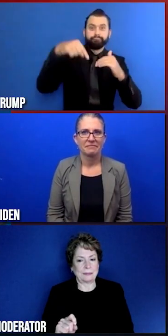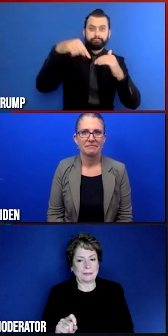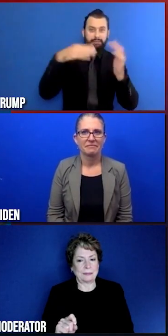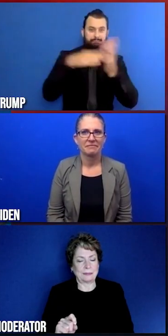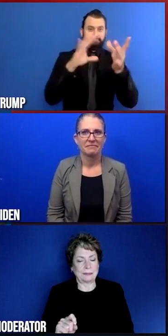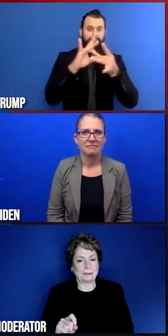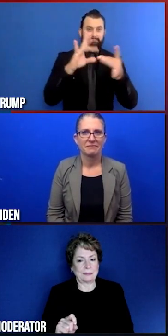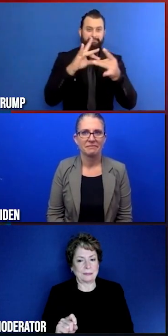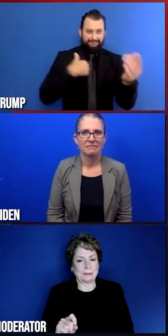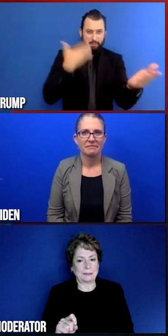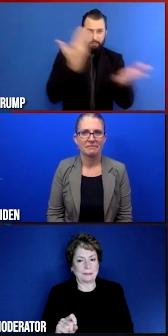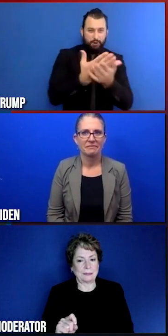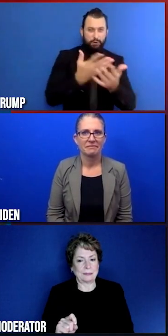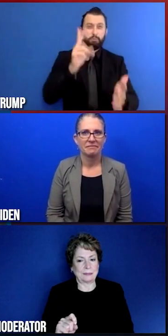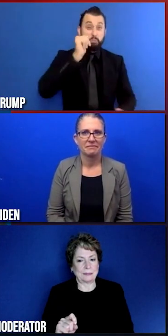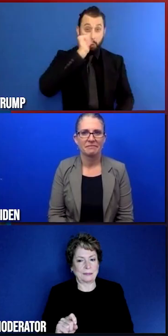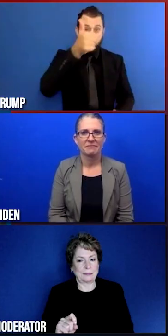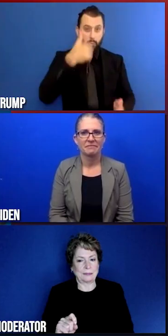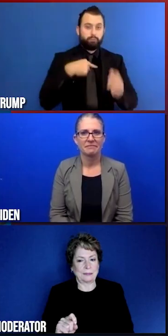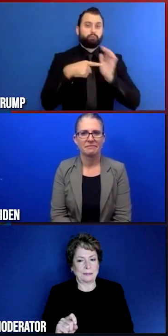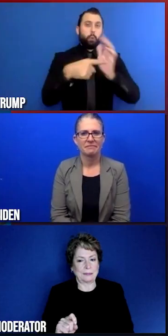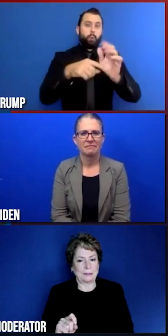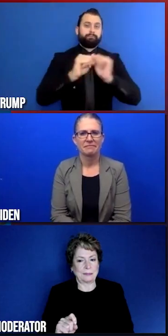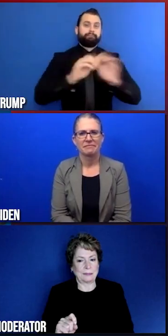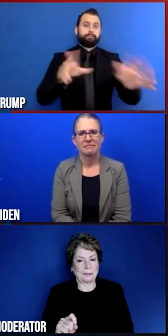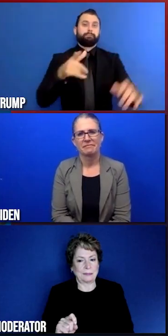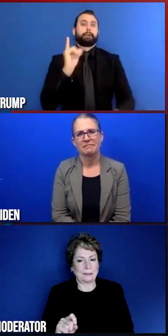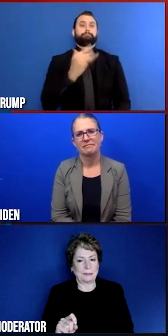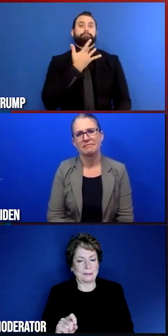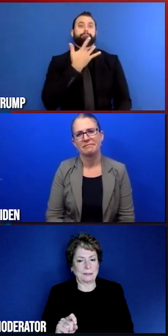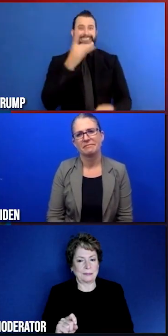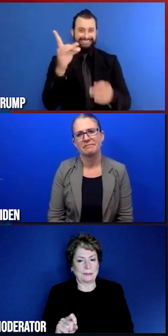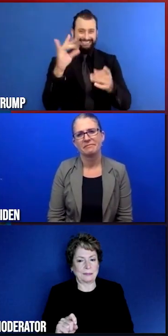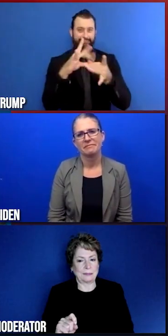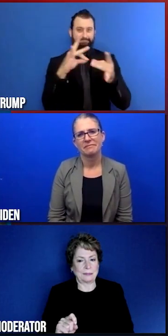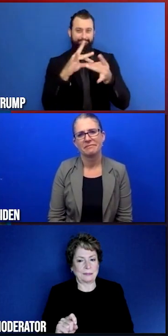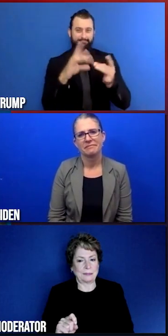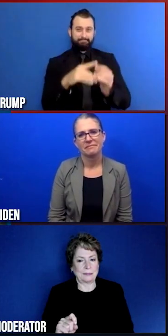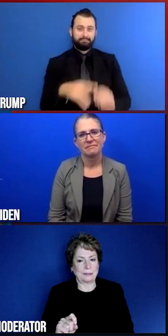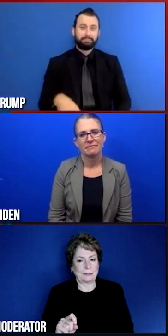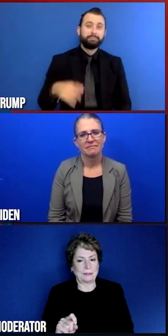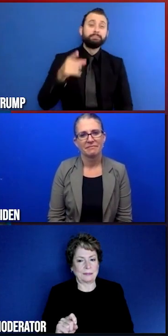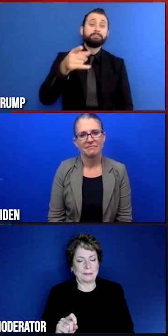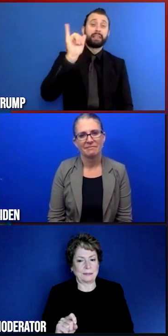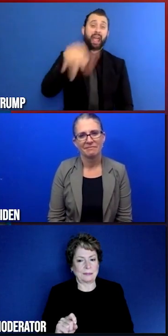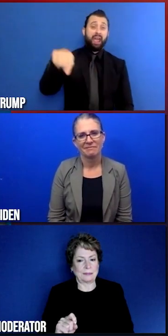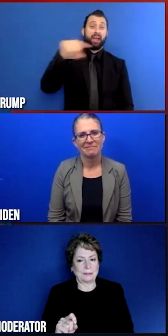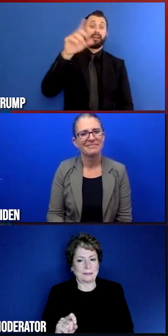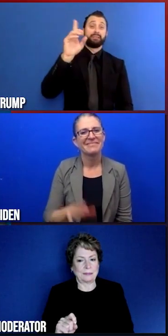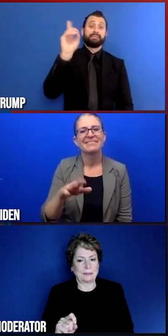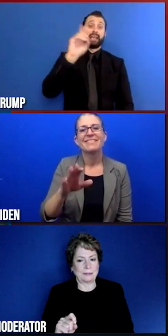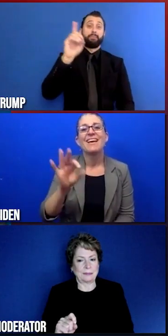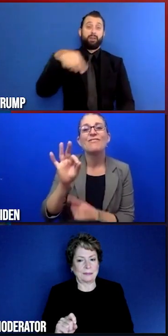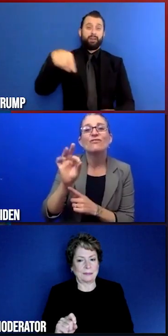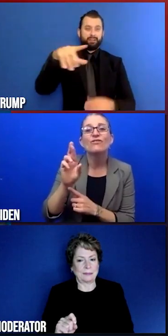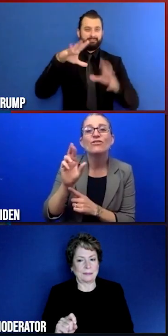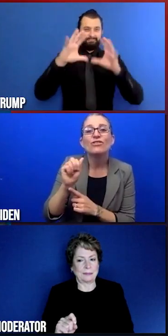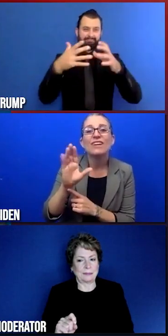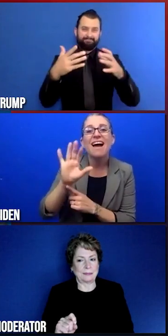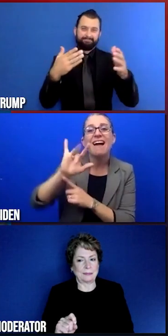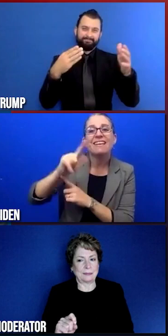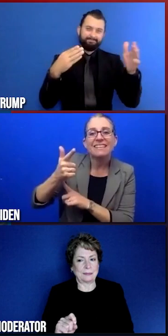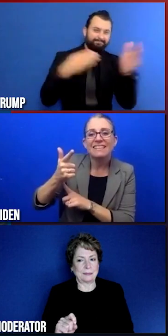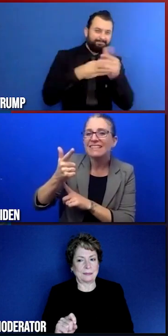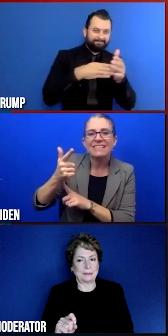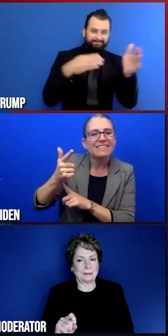be against it very soon because his party is totally against it. Fracking on federal land, I said. No fracking or oil on federal land. Let me